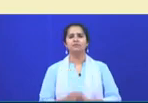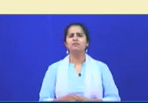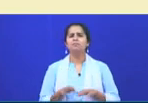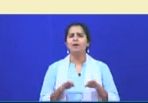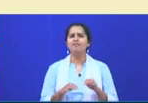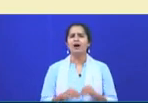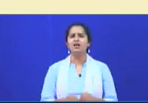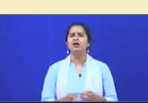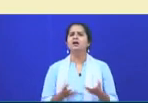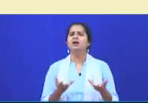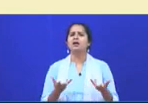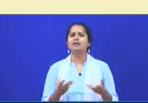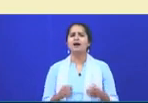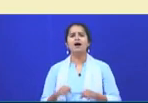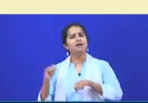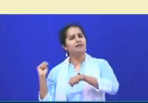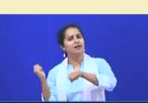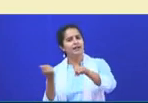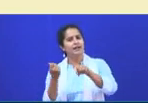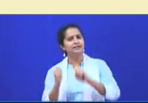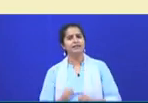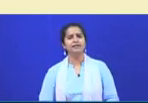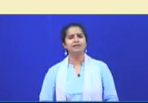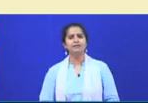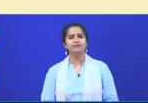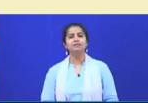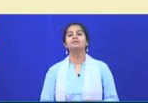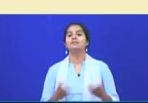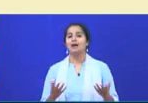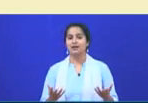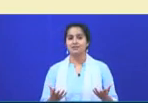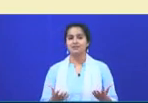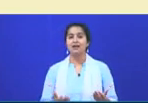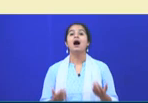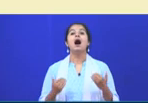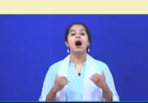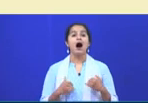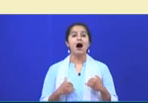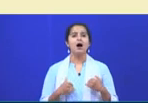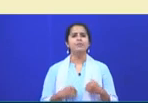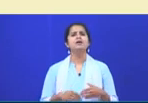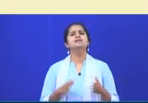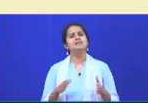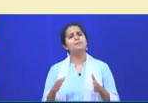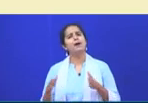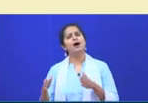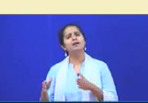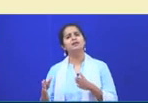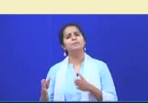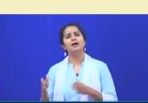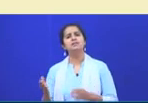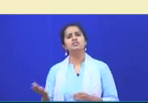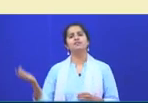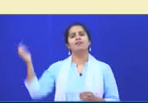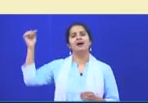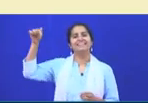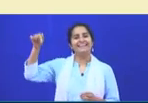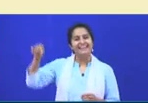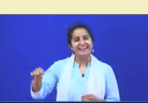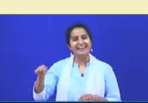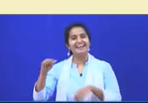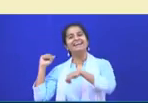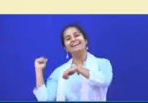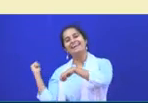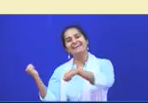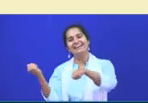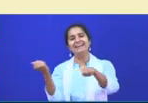play. Bhavan kada kridati? Answer, aham sapada